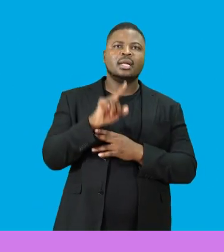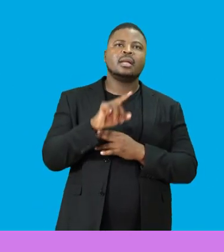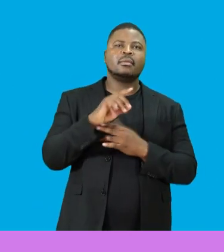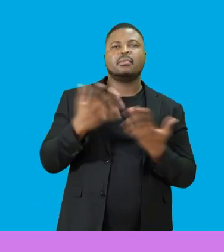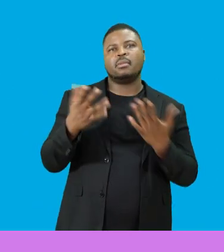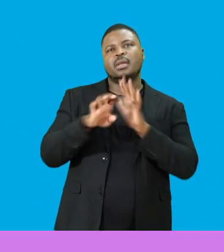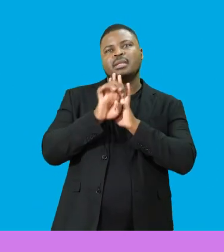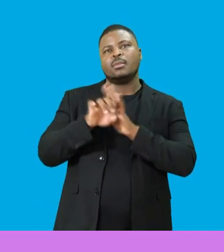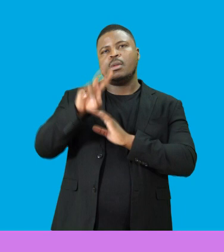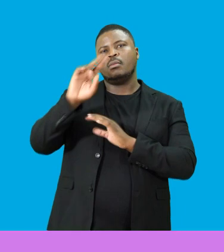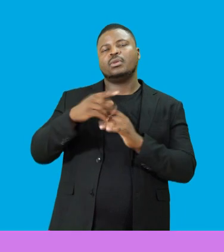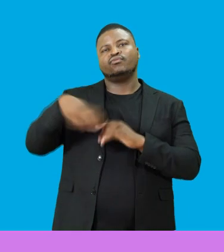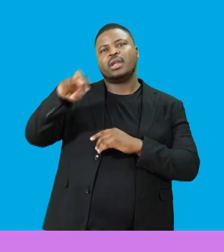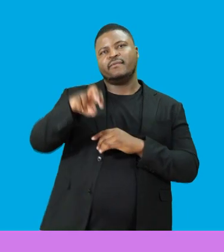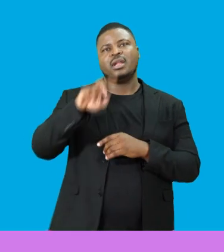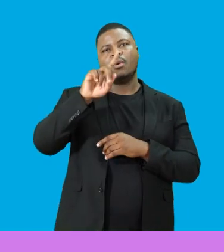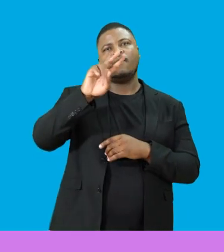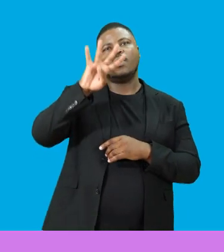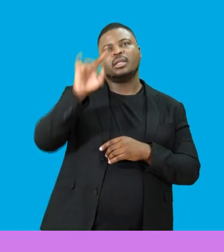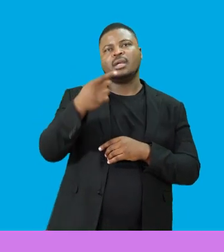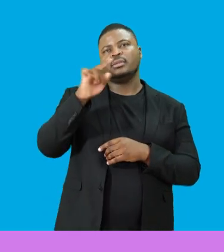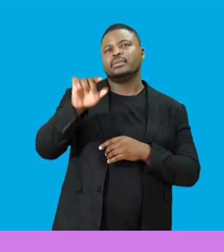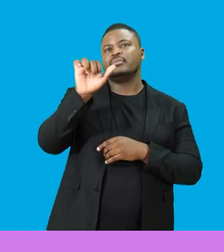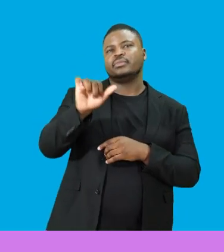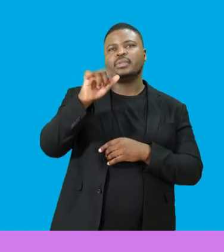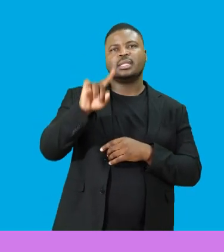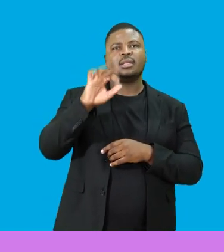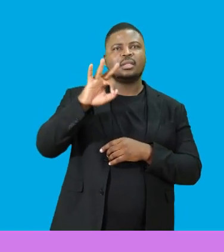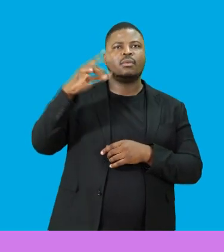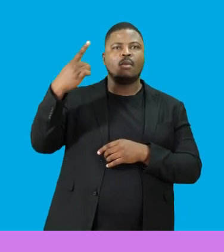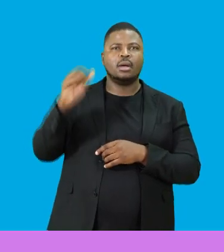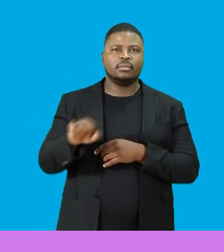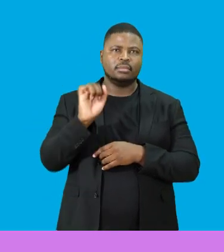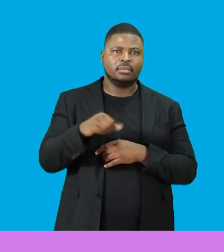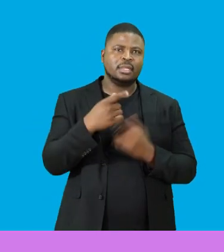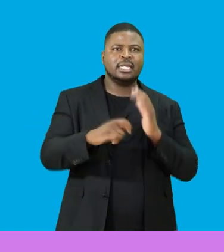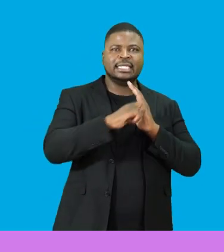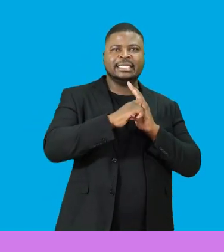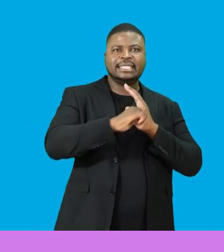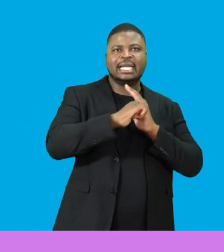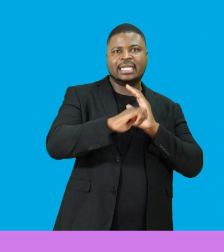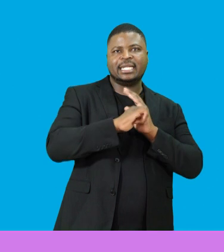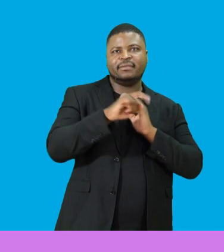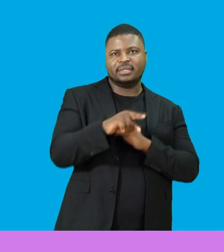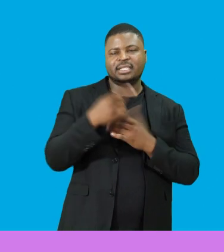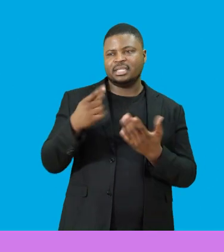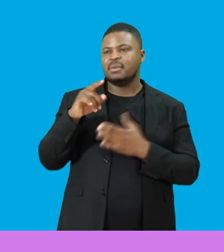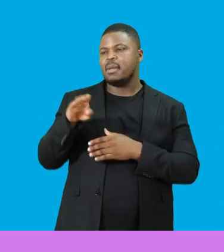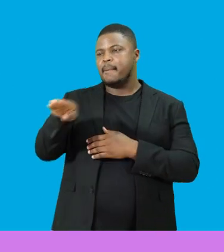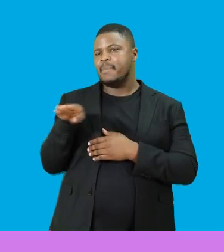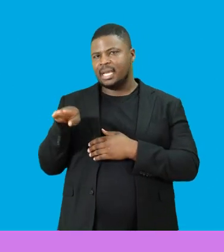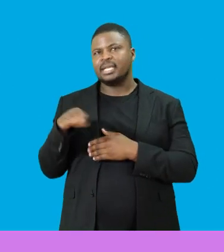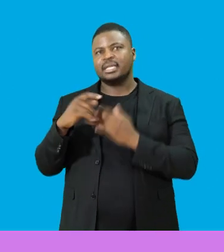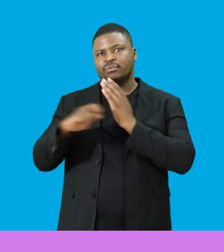A tariff, which is a charge in rands per measuring unit of a specific service such as transport and